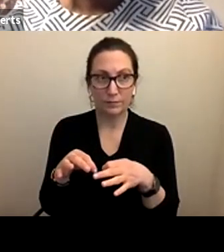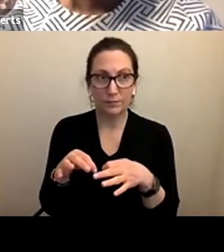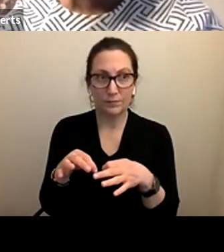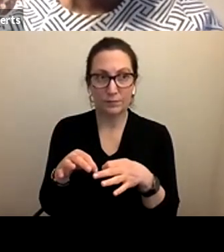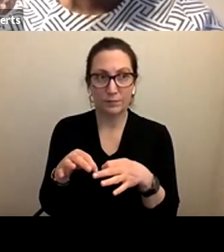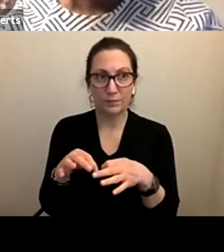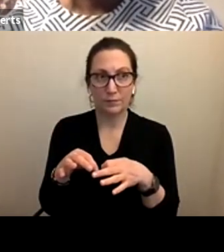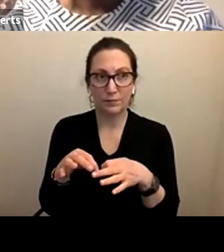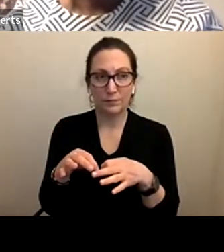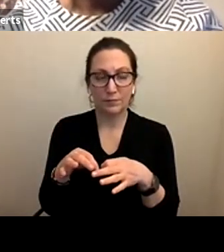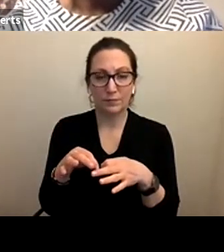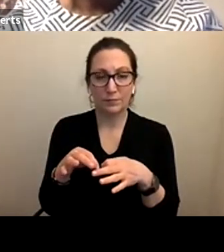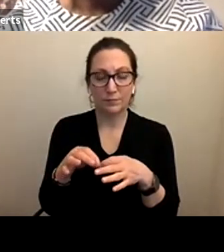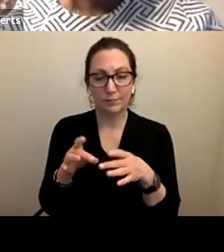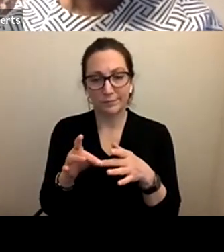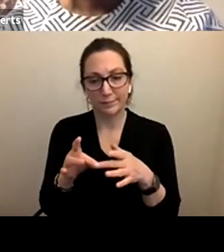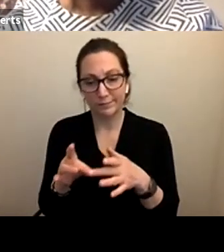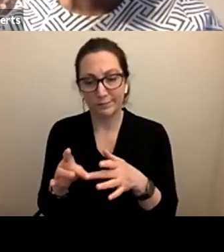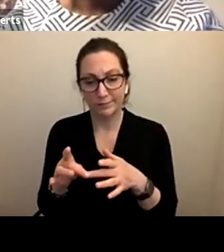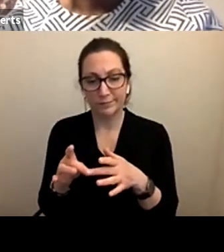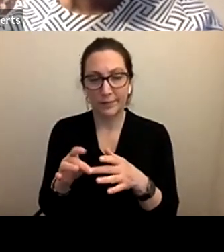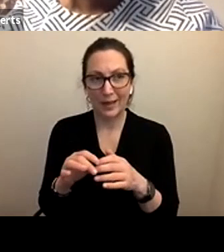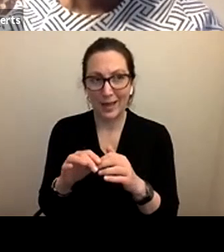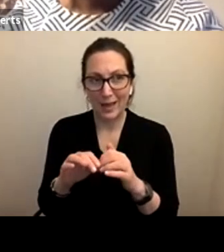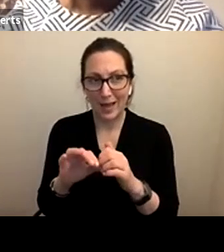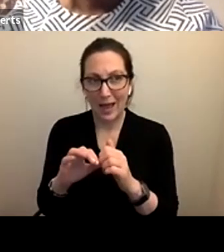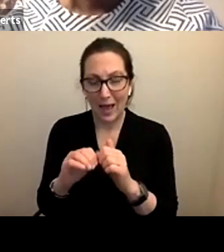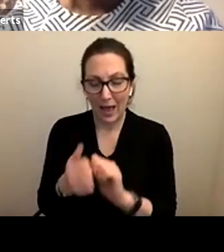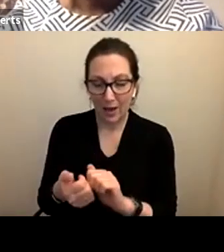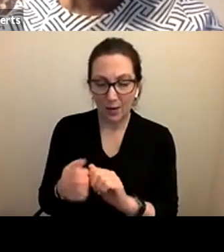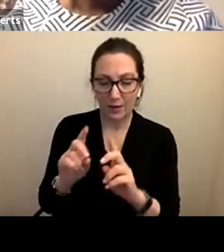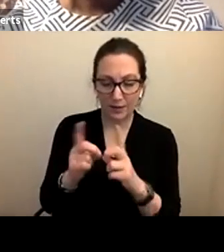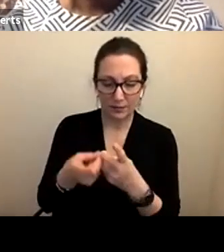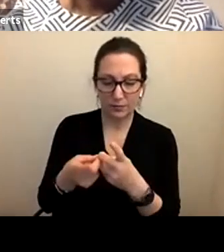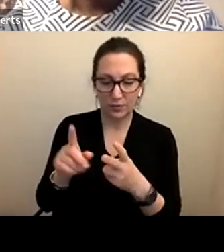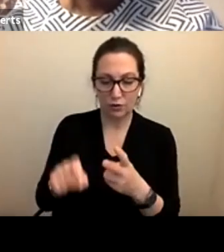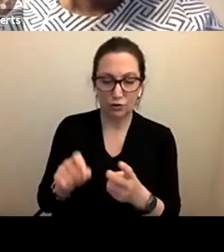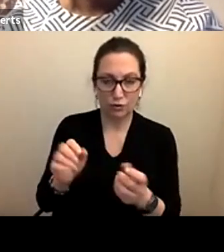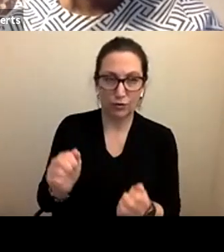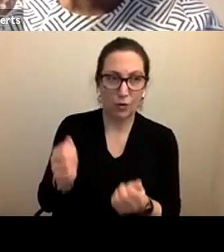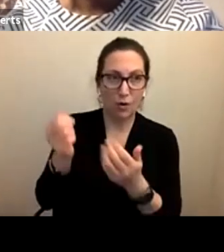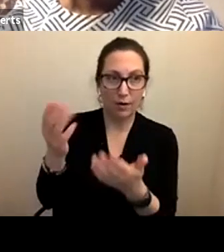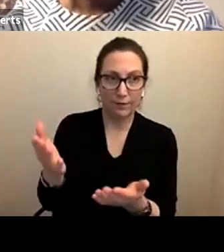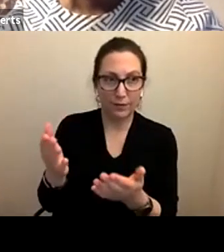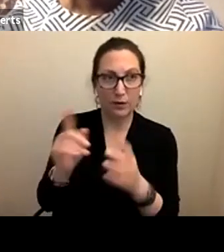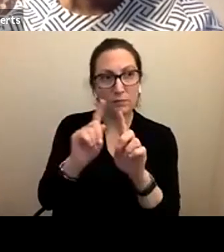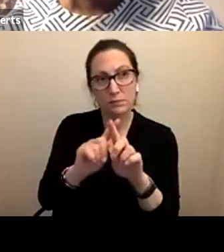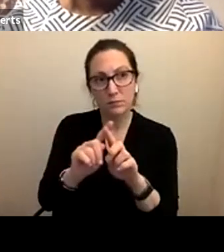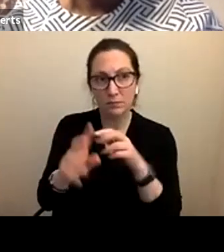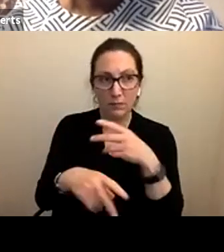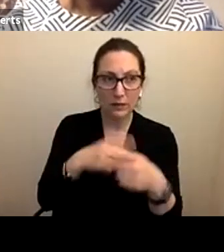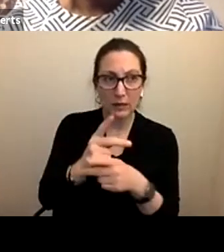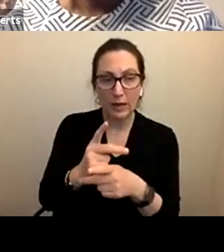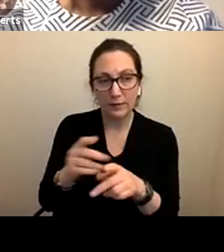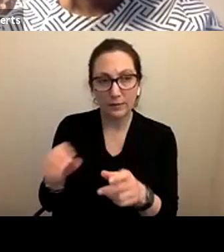how the district should at least offer multiple kinds of